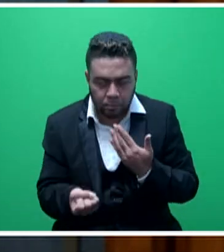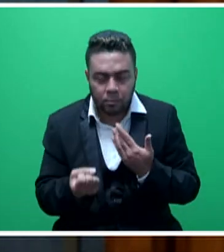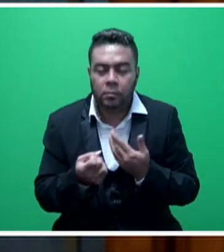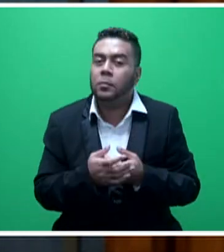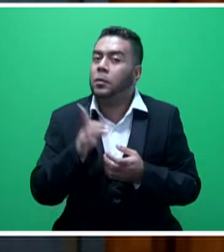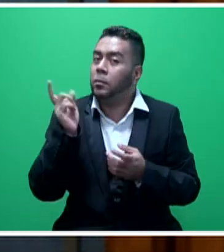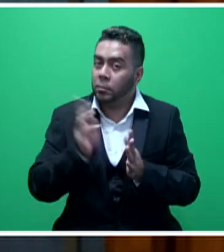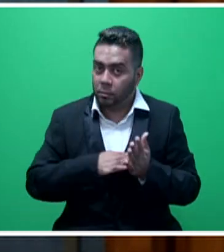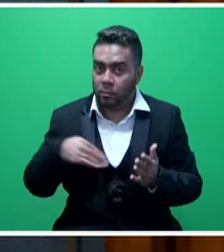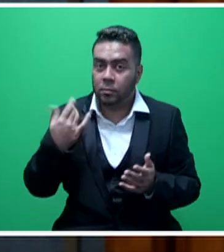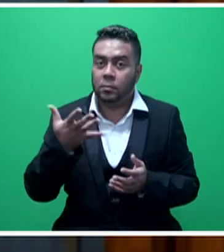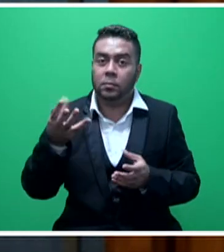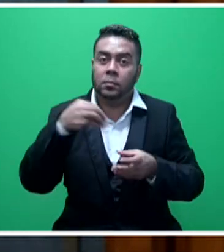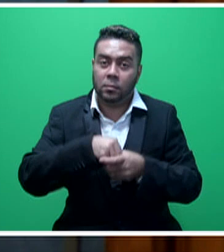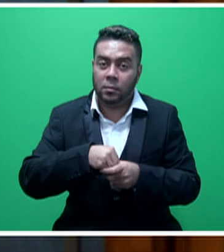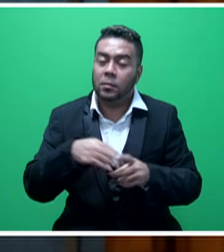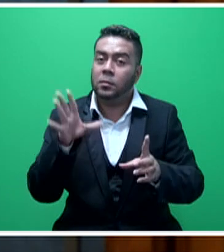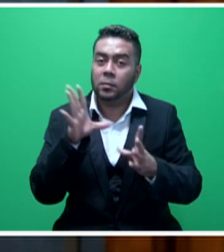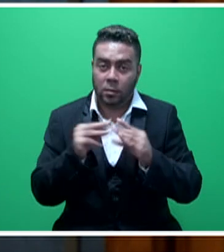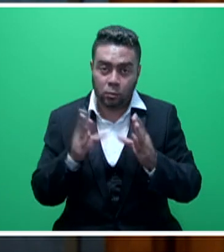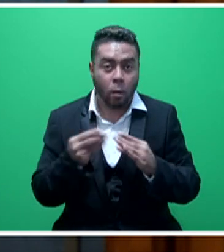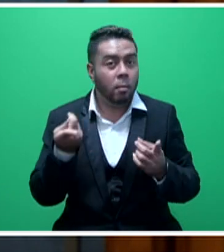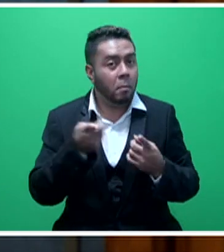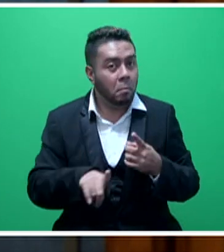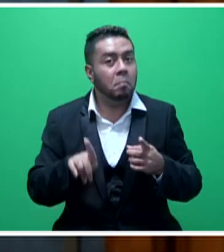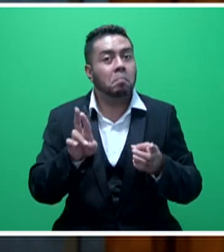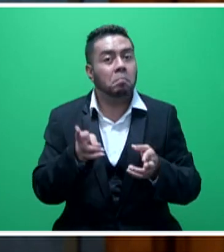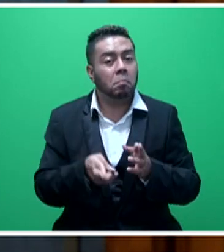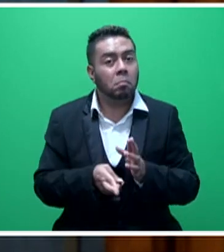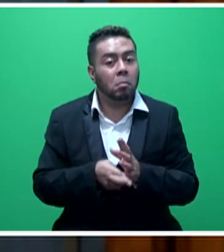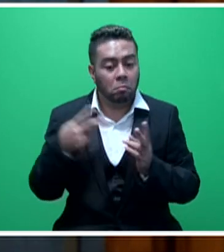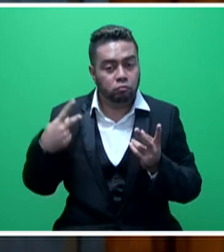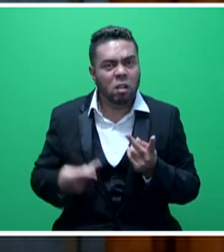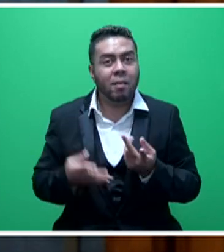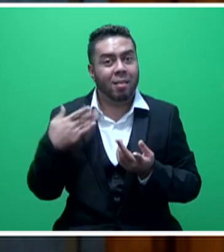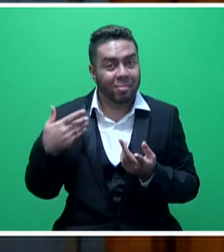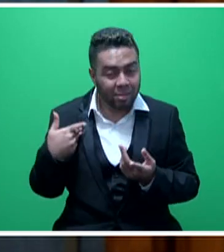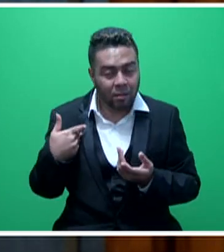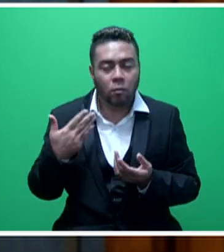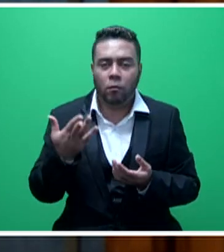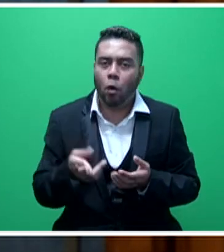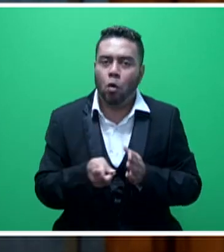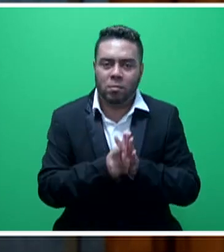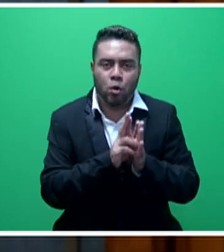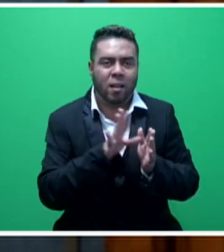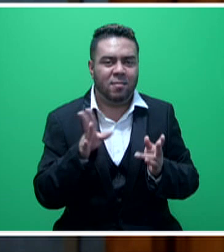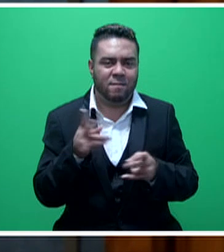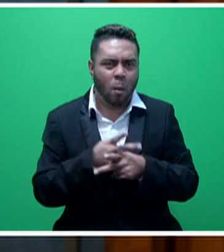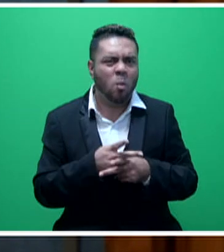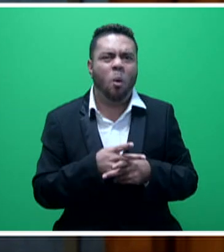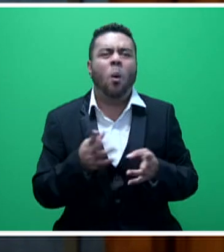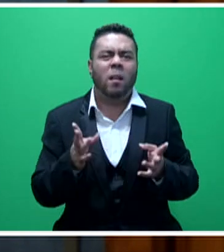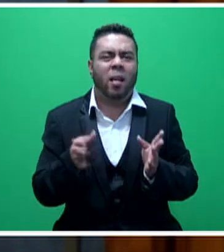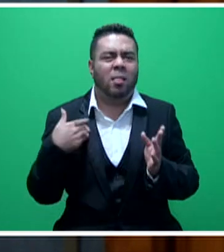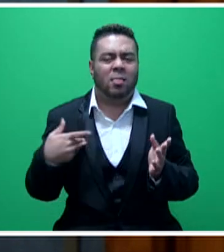The Ministry launched the Sexual and Reproductive Health Manual to address reproductive health issues. The